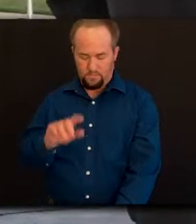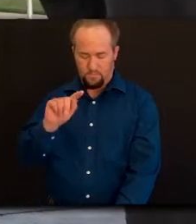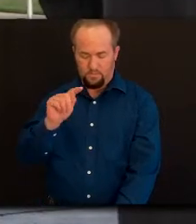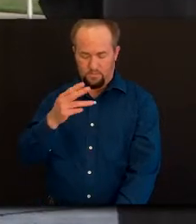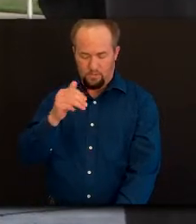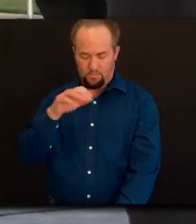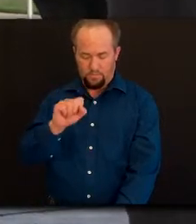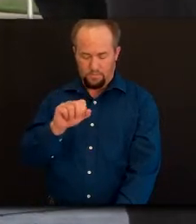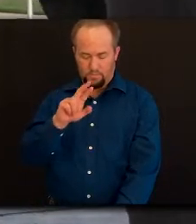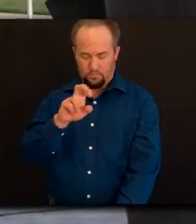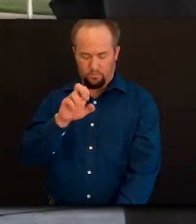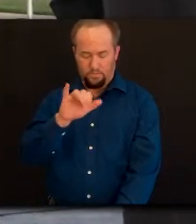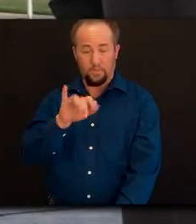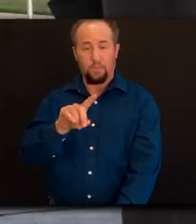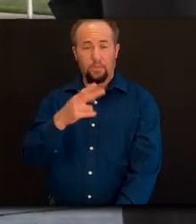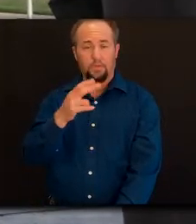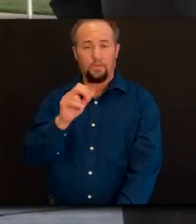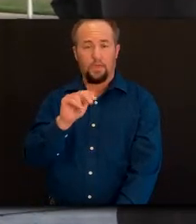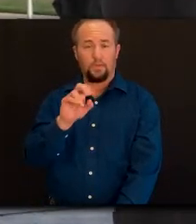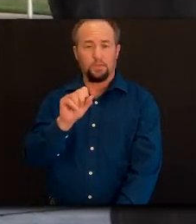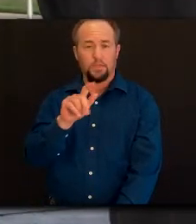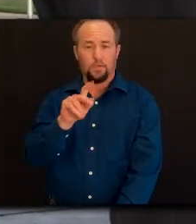Thomas Reed Hansaker.